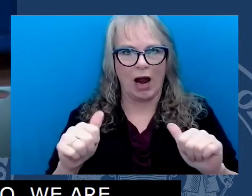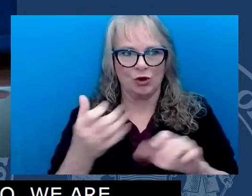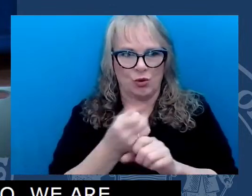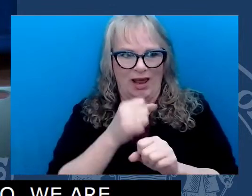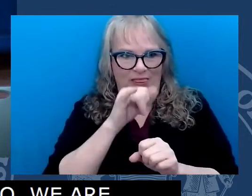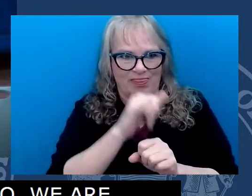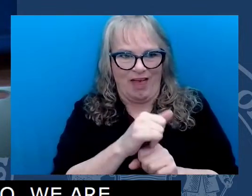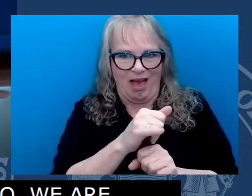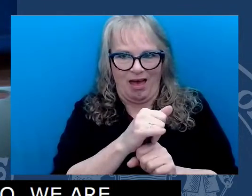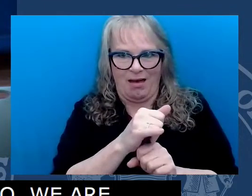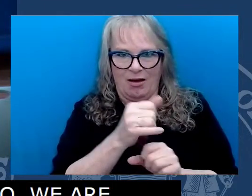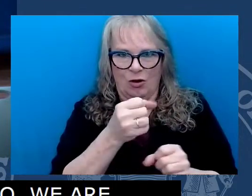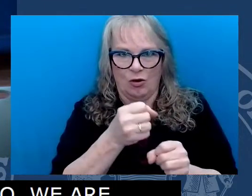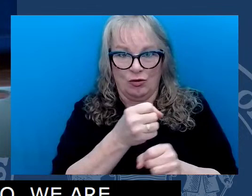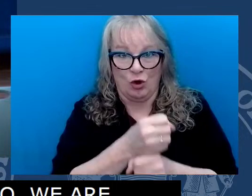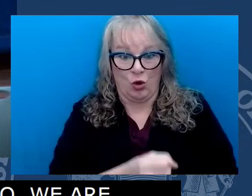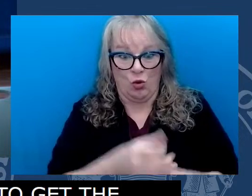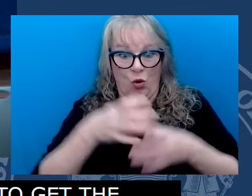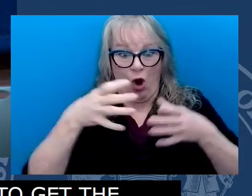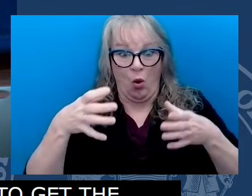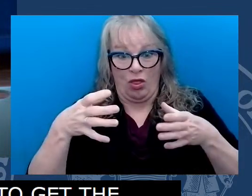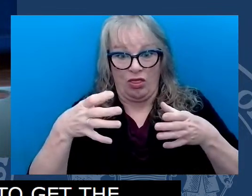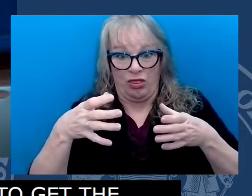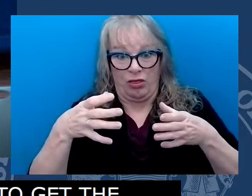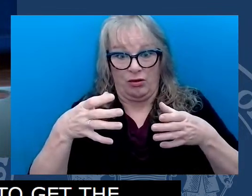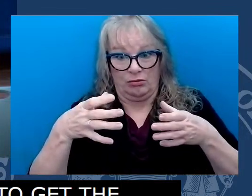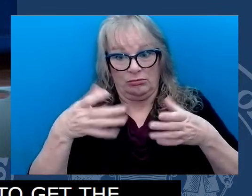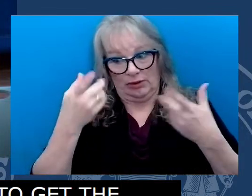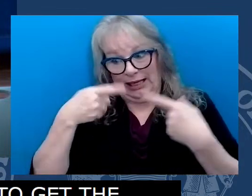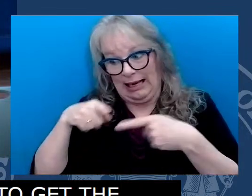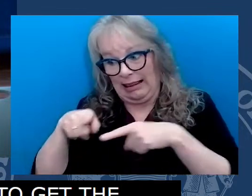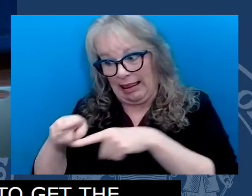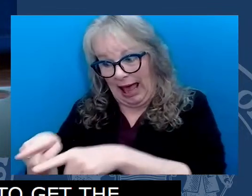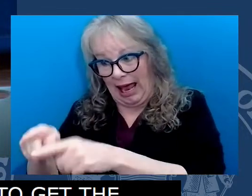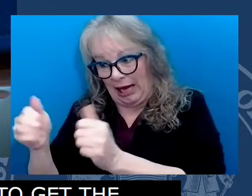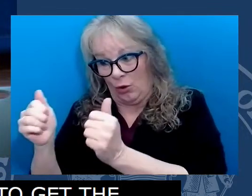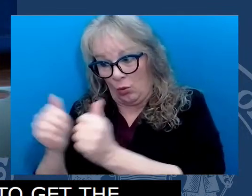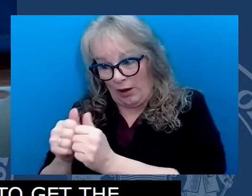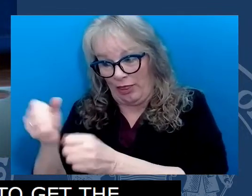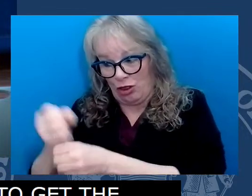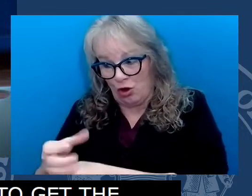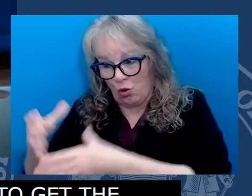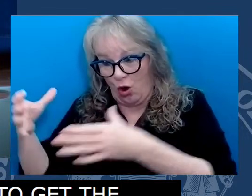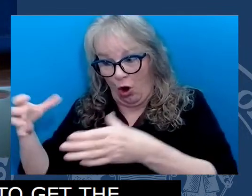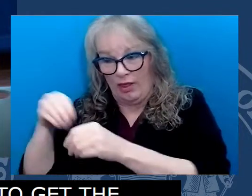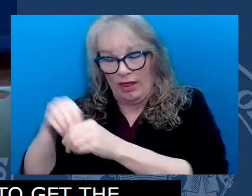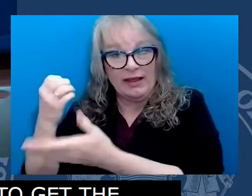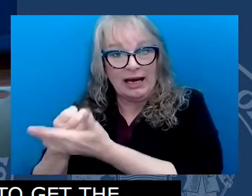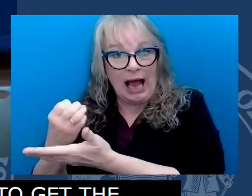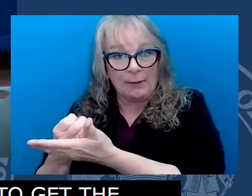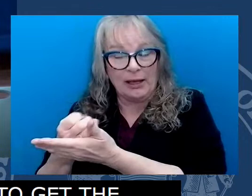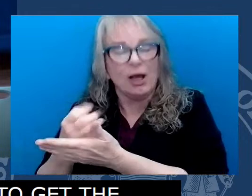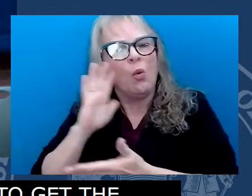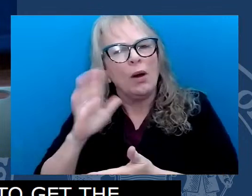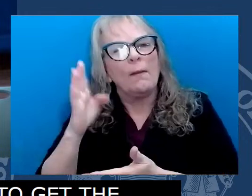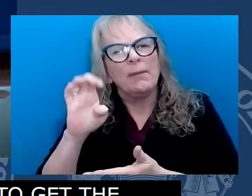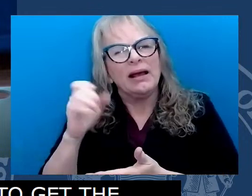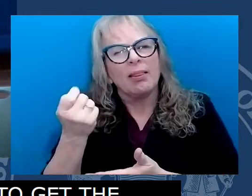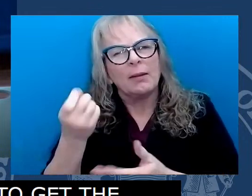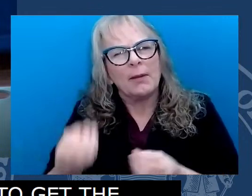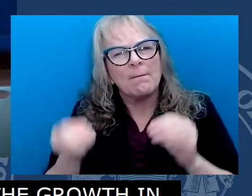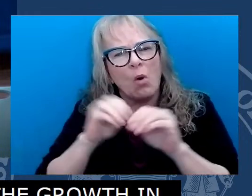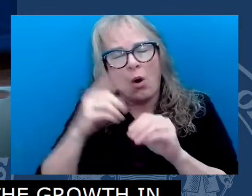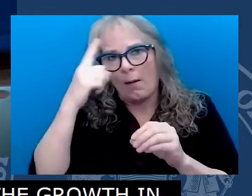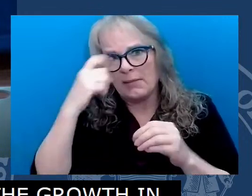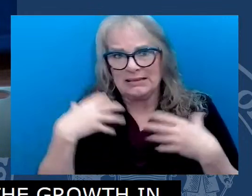be somewhere in line with the growth in the economy. It's going to be a little bit bigger just because the healthcare costs are going